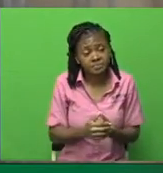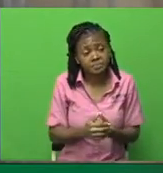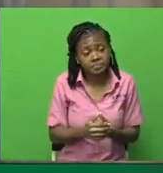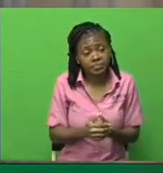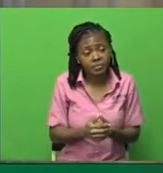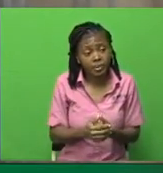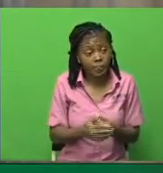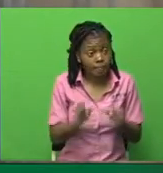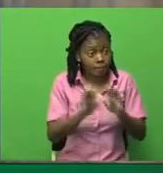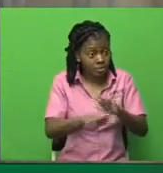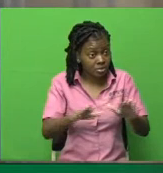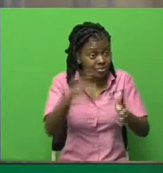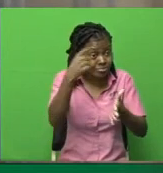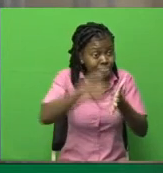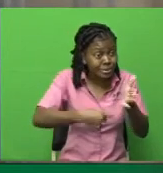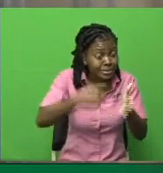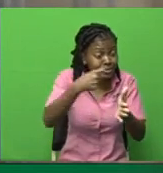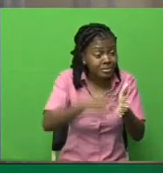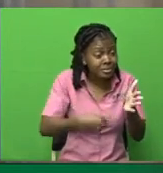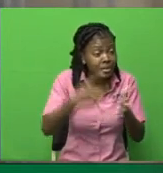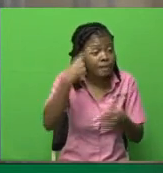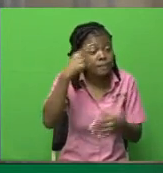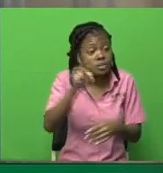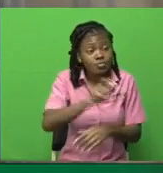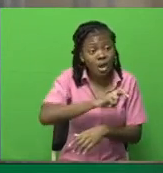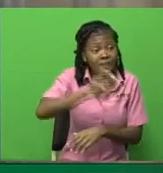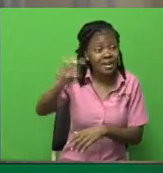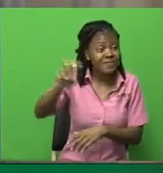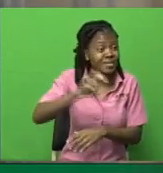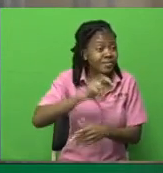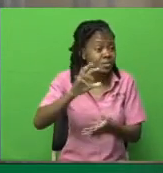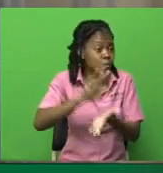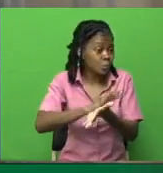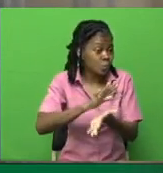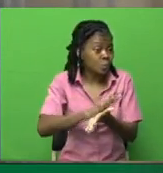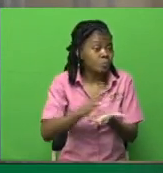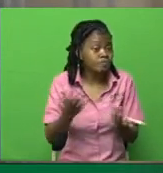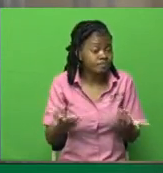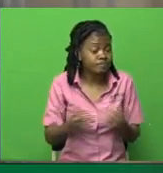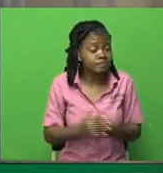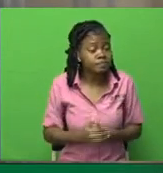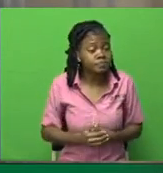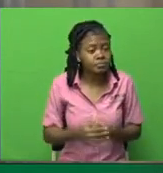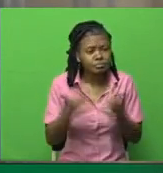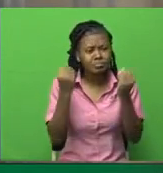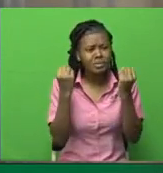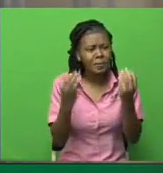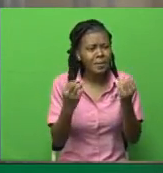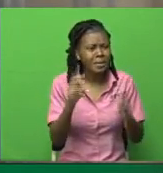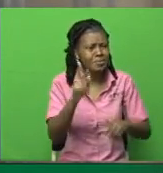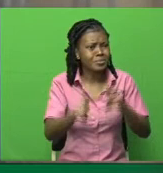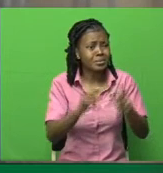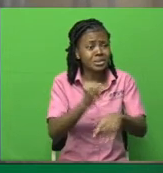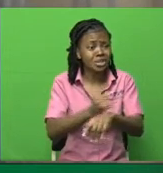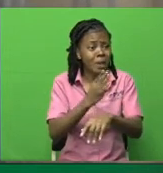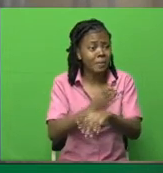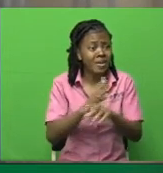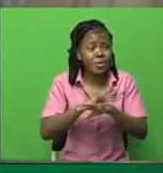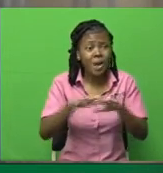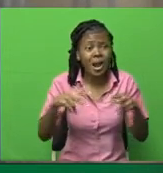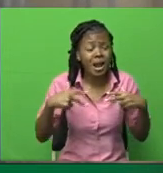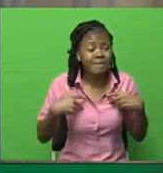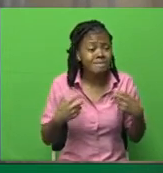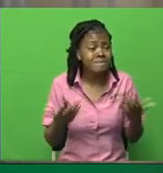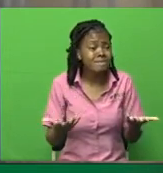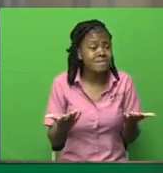the absence of a proper School transfer system regime the fact that so many have been unemployed the rise in cost of living